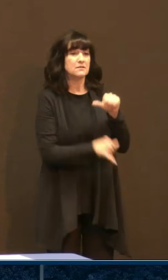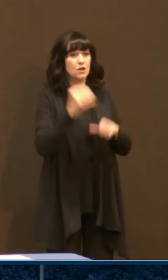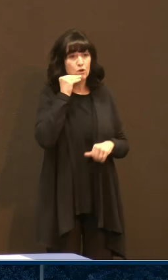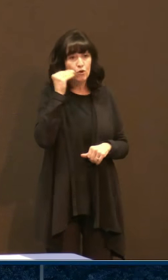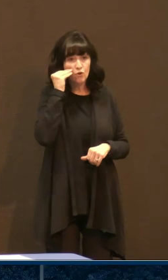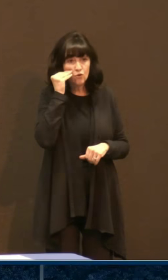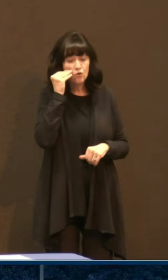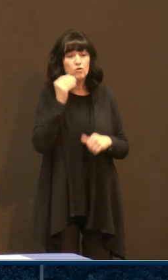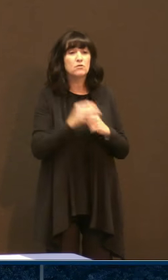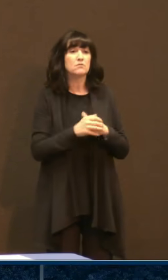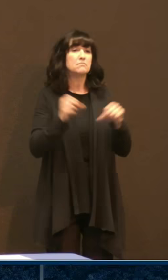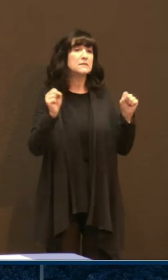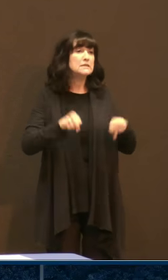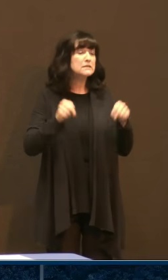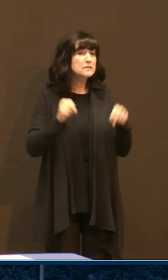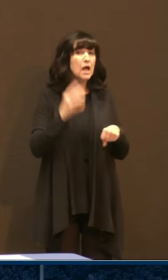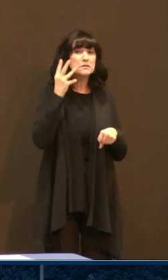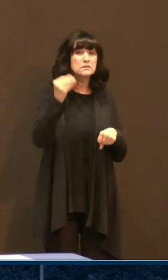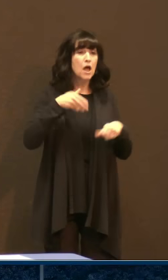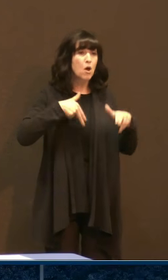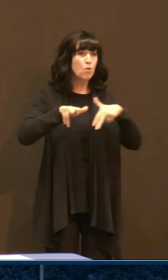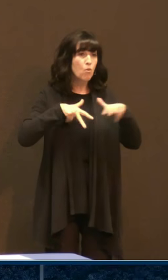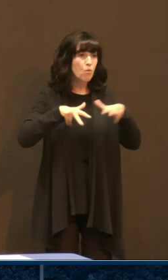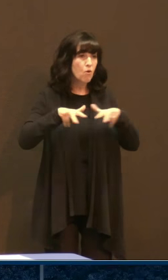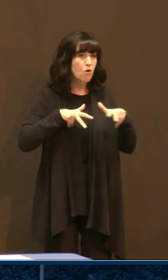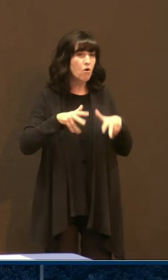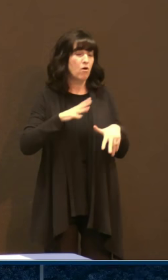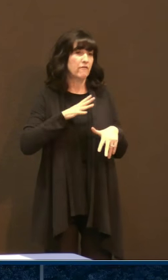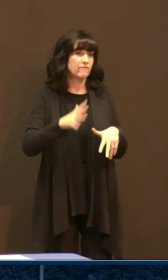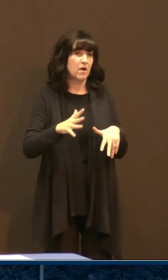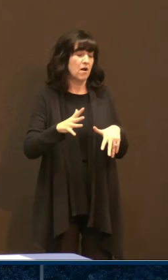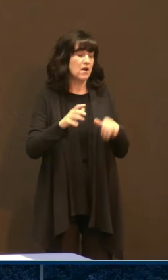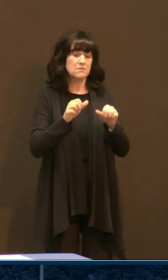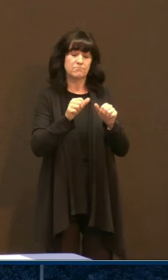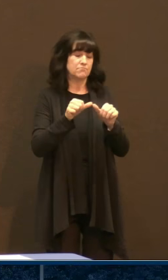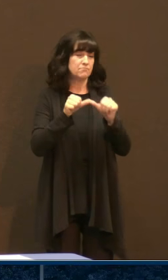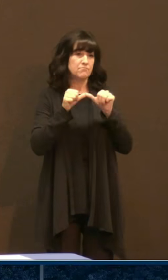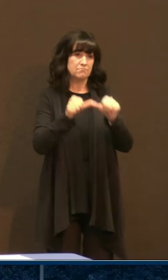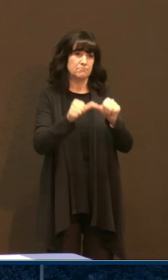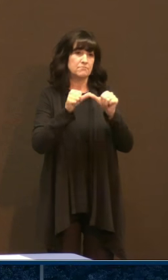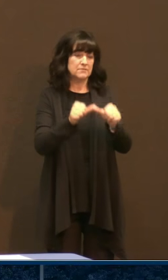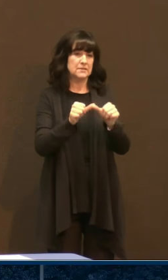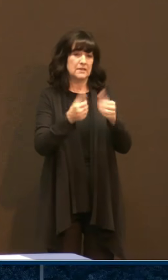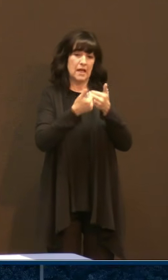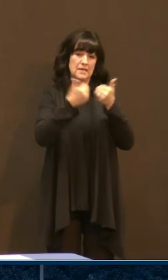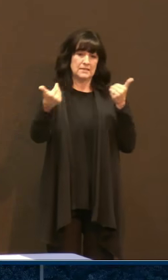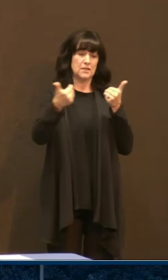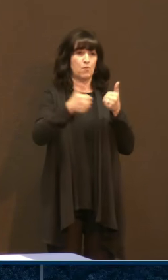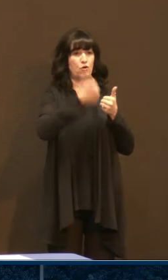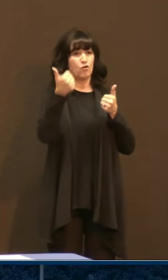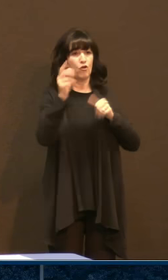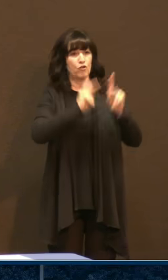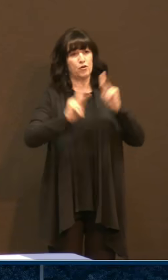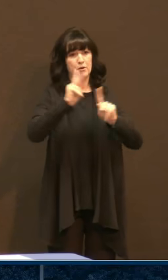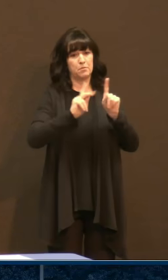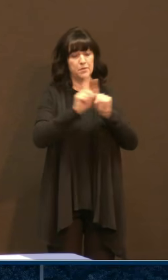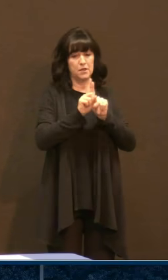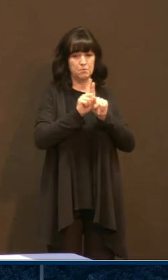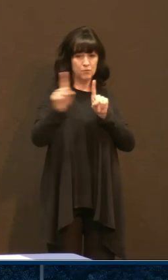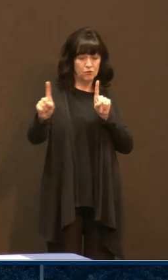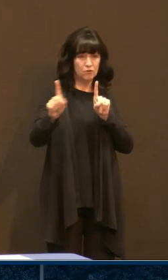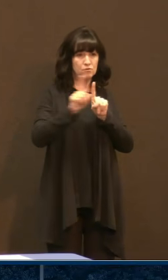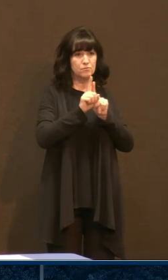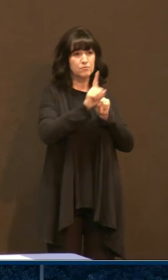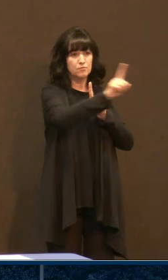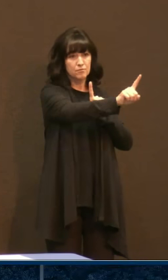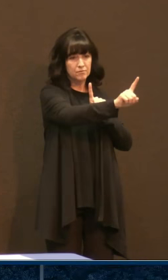Get your exercise, get your walk in, stay separate from others as you do that. If it's out at the